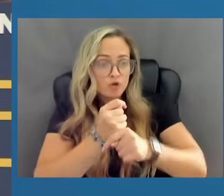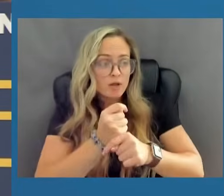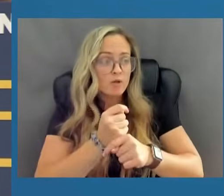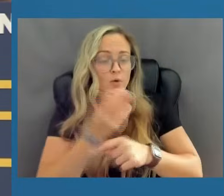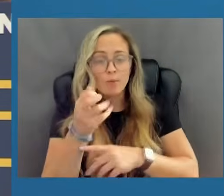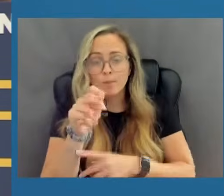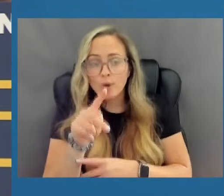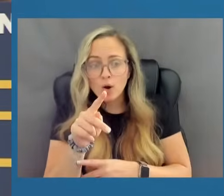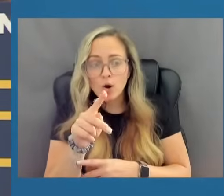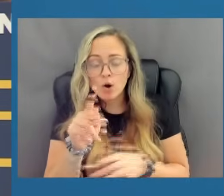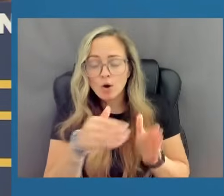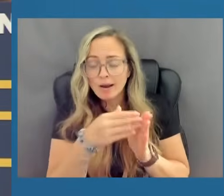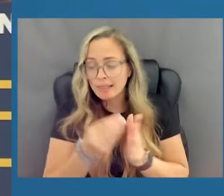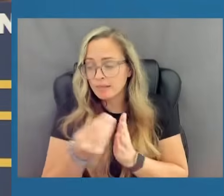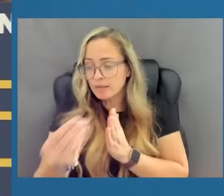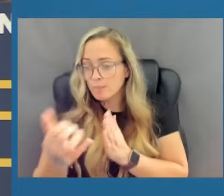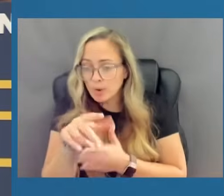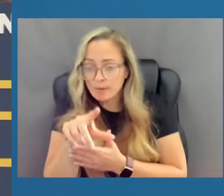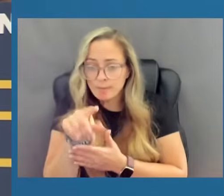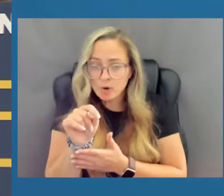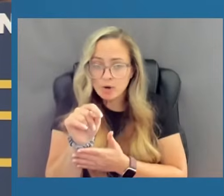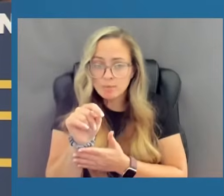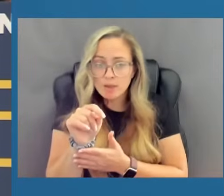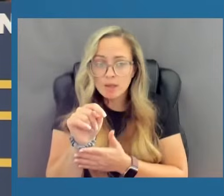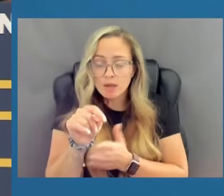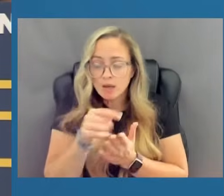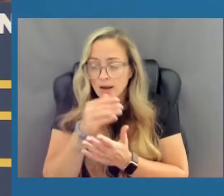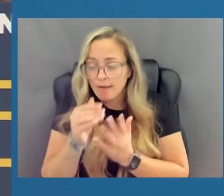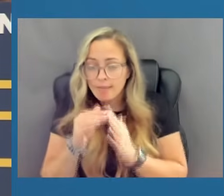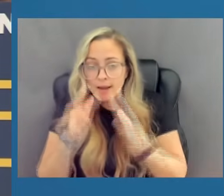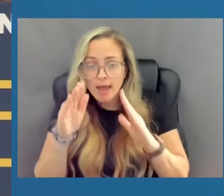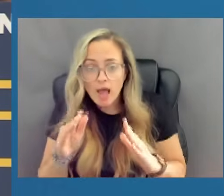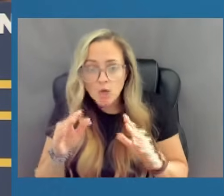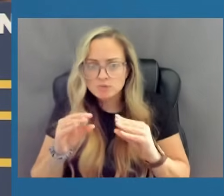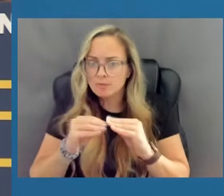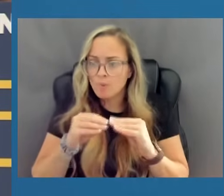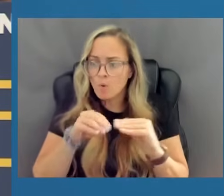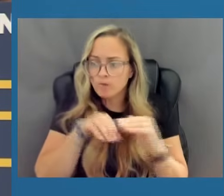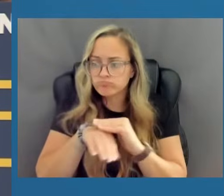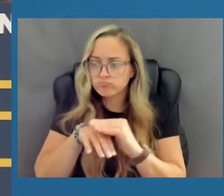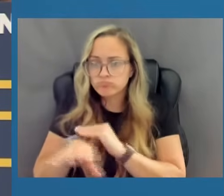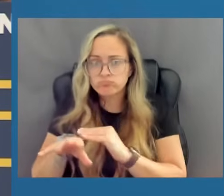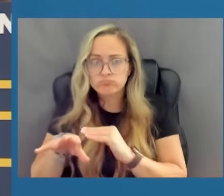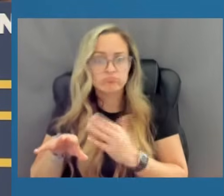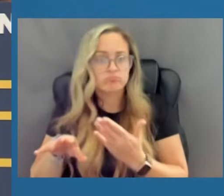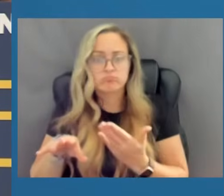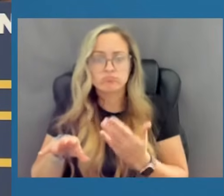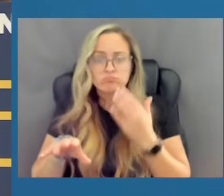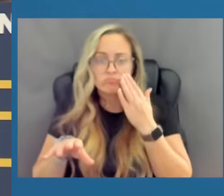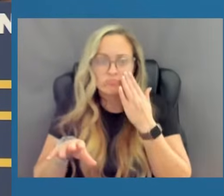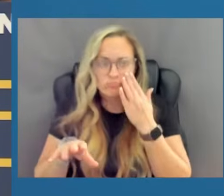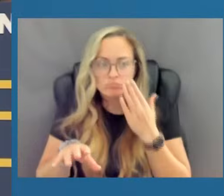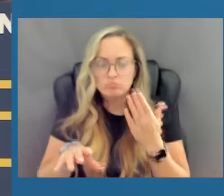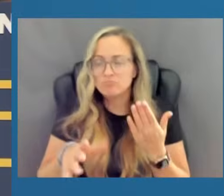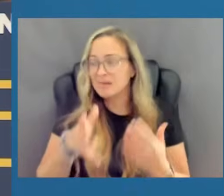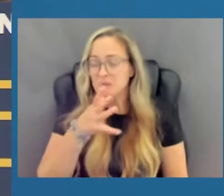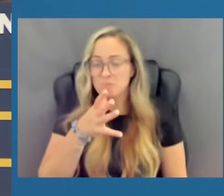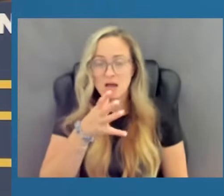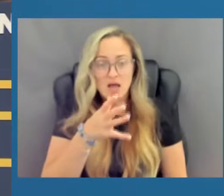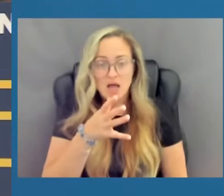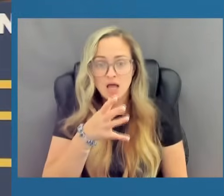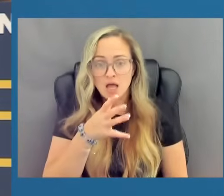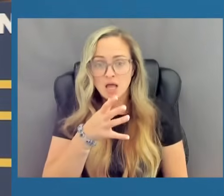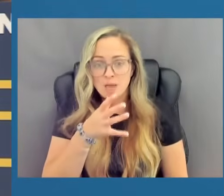little apartment where I lived, and next house, a lot of little kids kept showing up. And I've told you, my mom had to make that meal